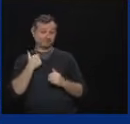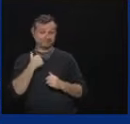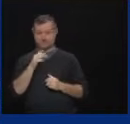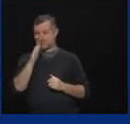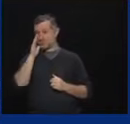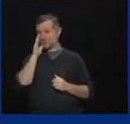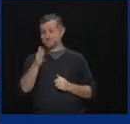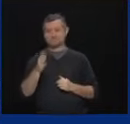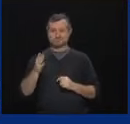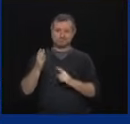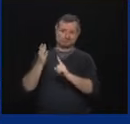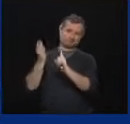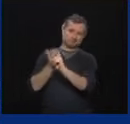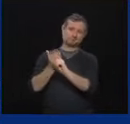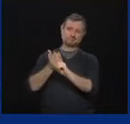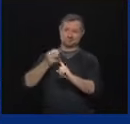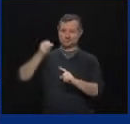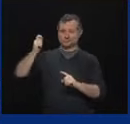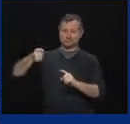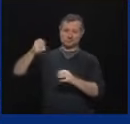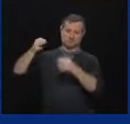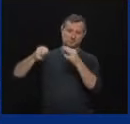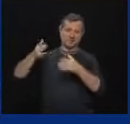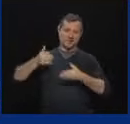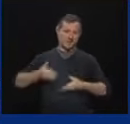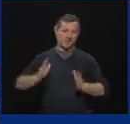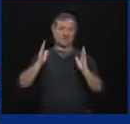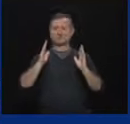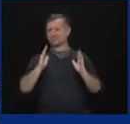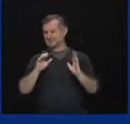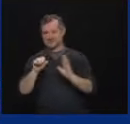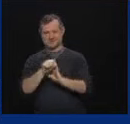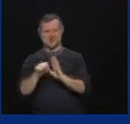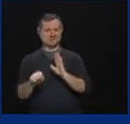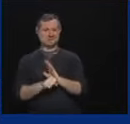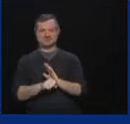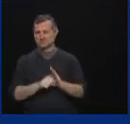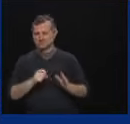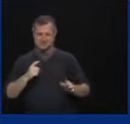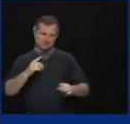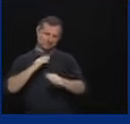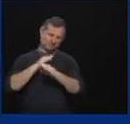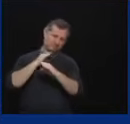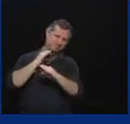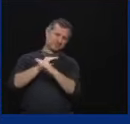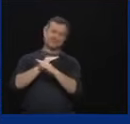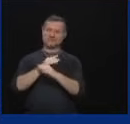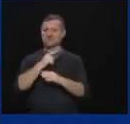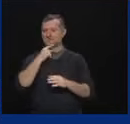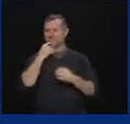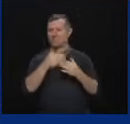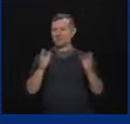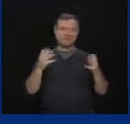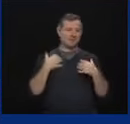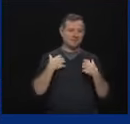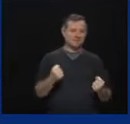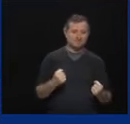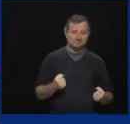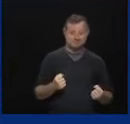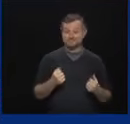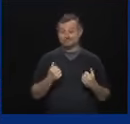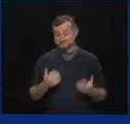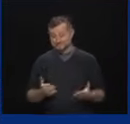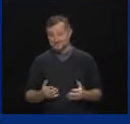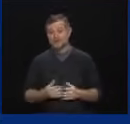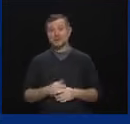arguments in support of allowing the state of New York to do what is necessary to protect the public health. So that is the timetable that we're looking at. And I'll